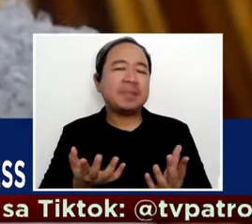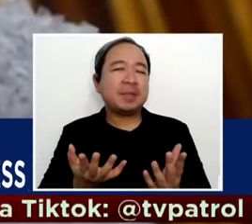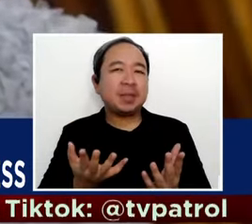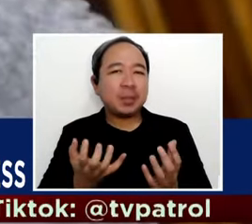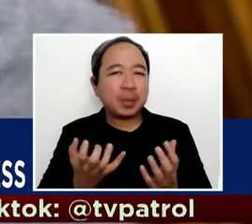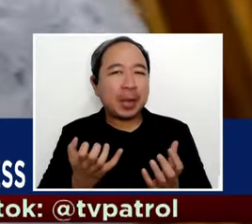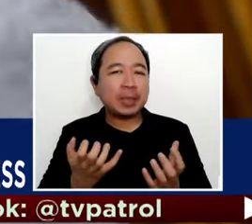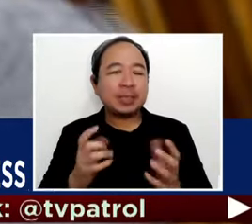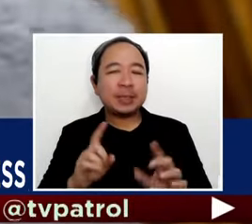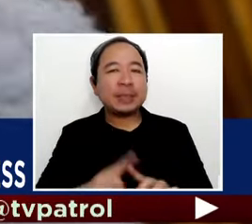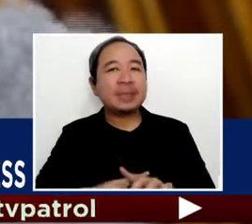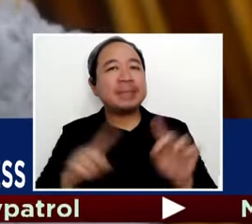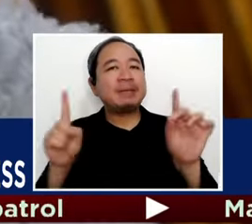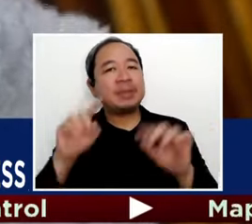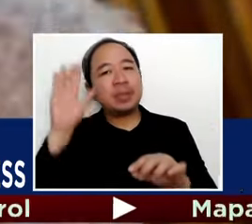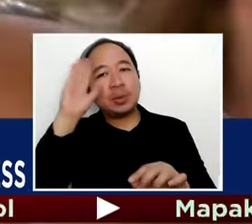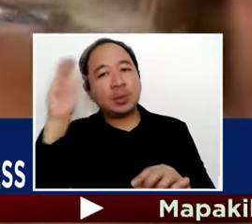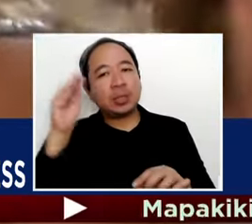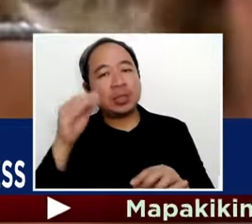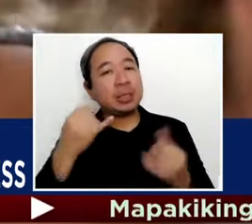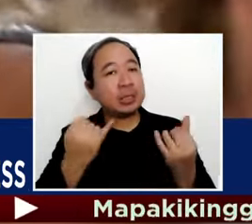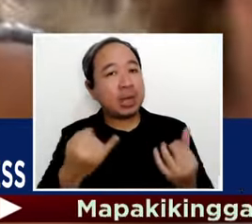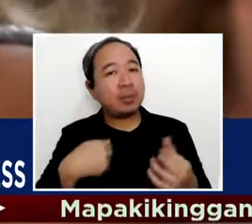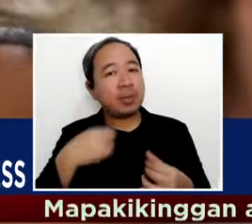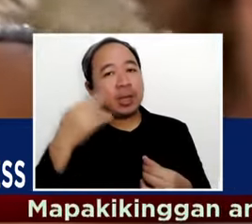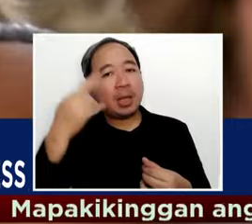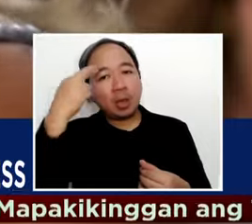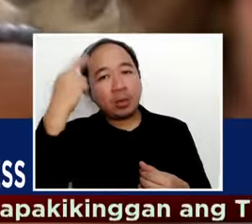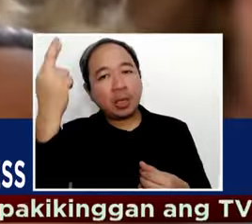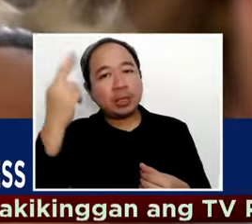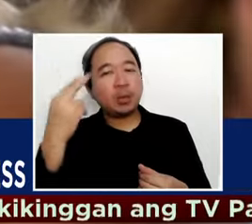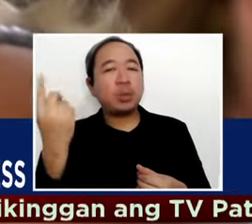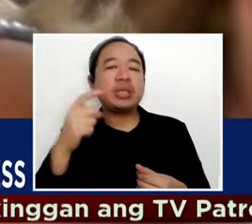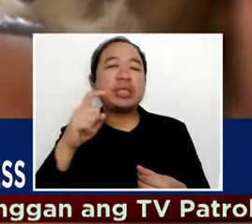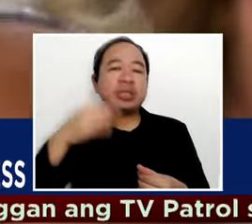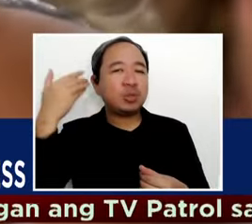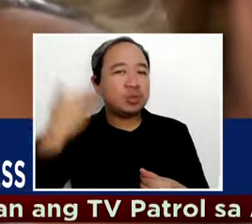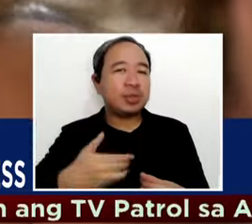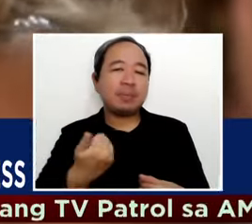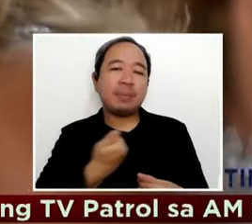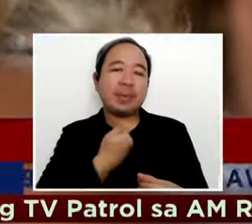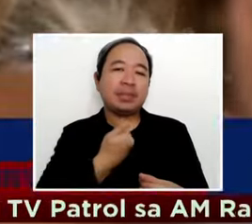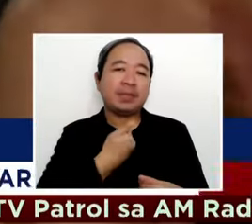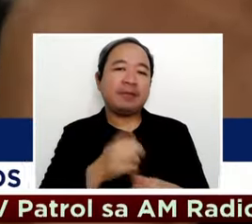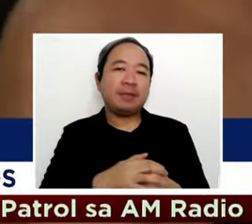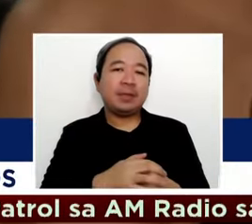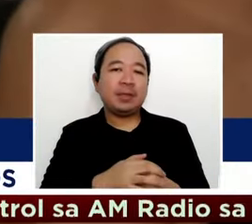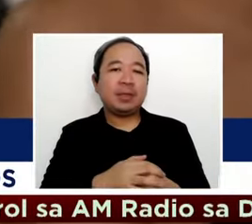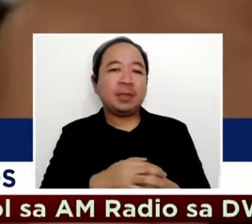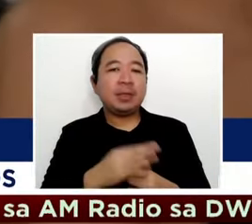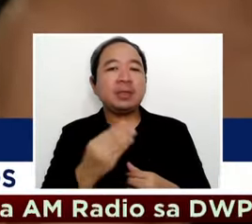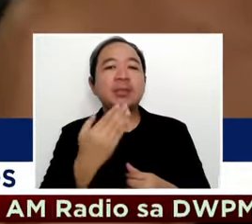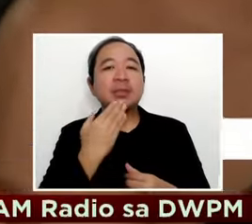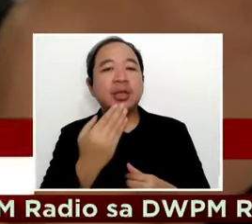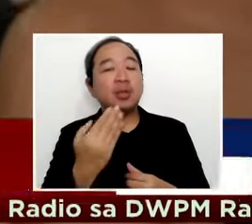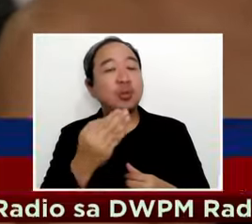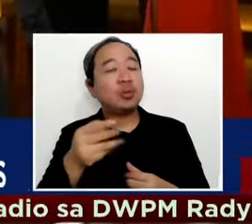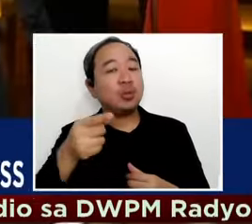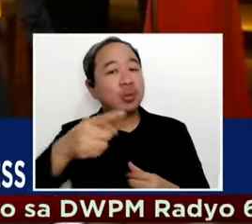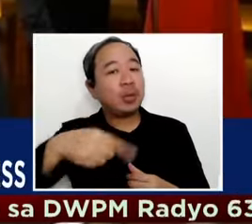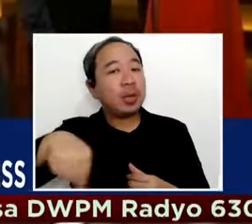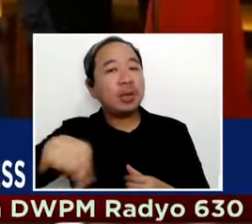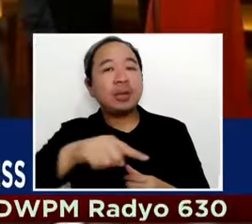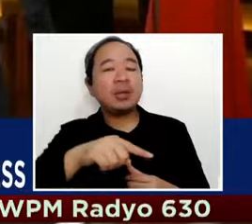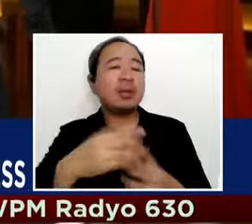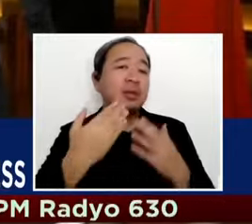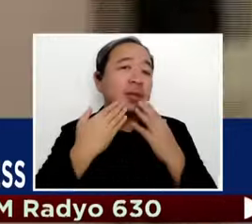different, and now I realize I just need to be myself. And I thank you. I thank you